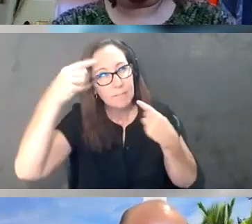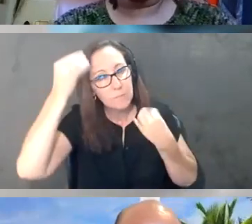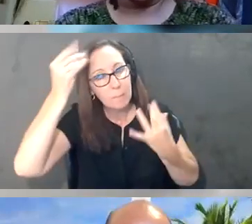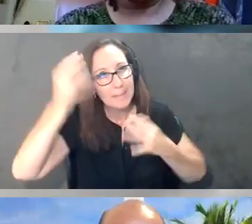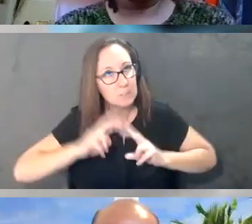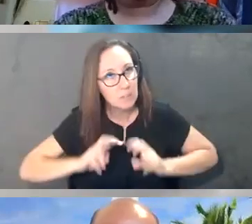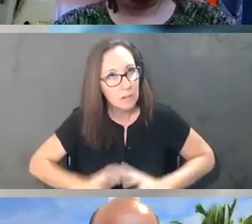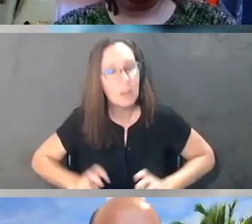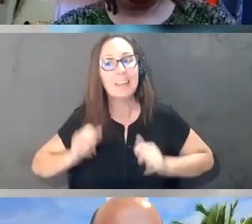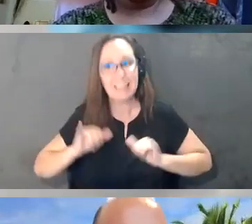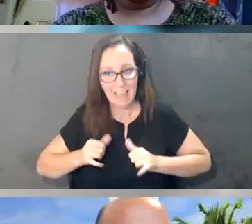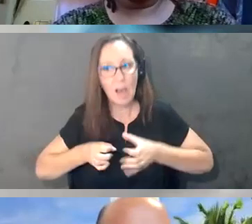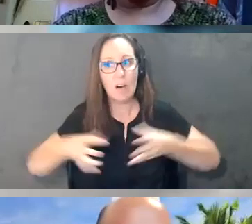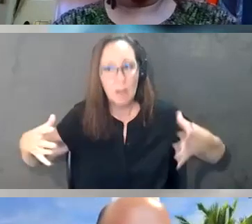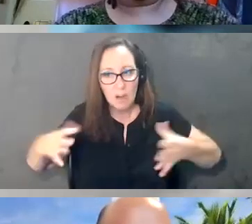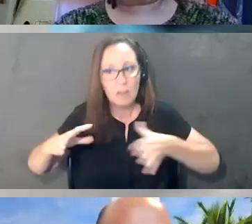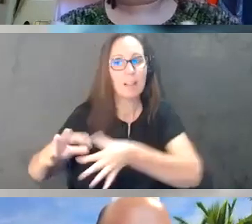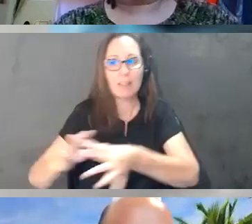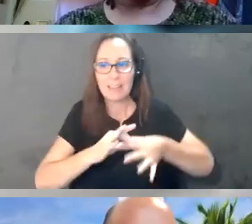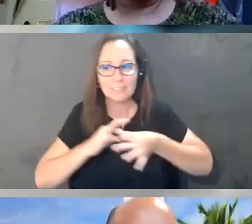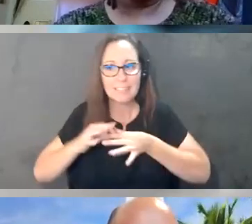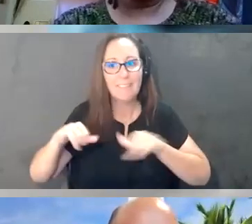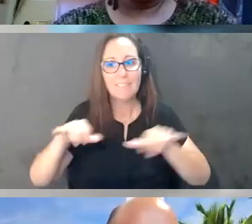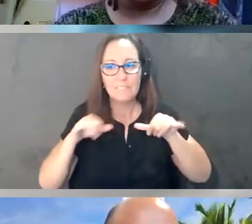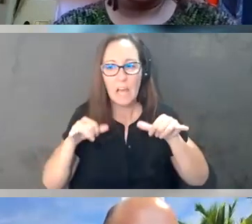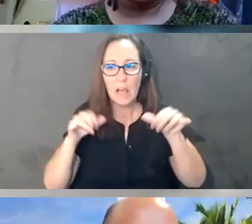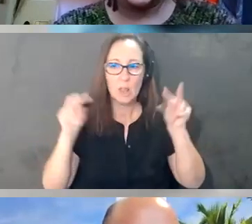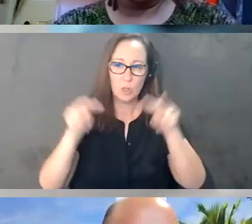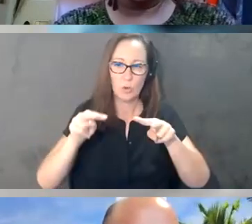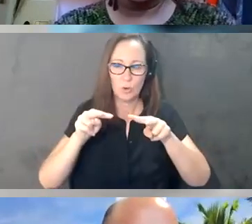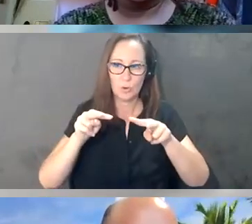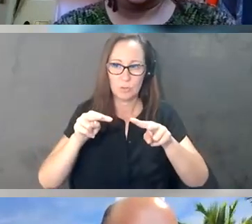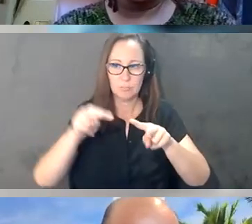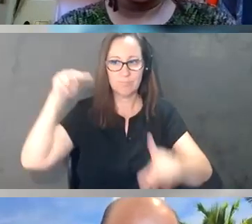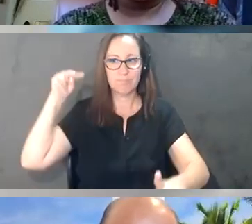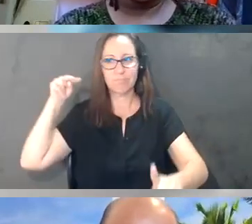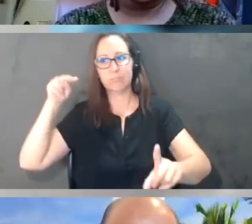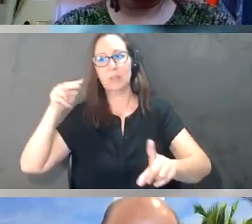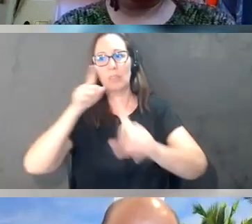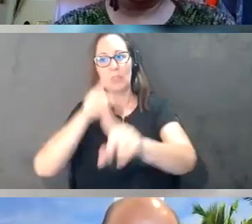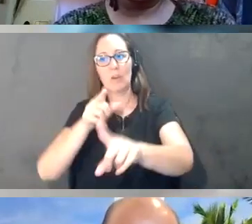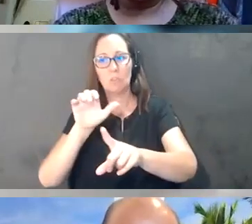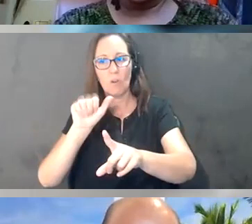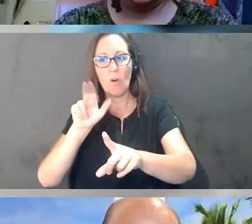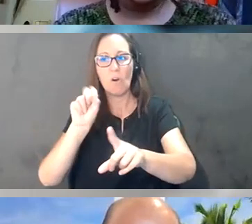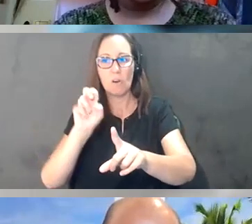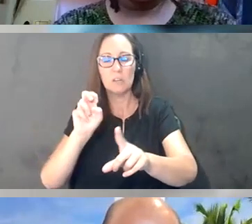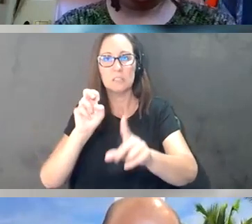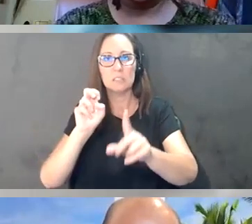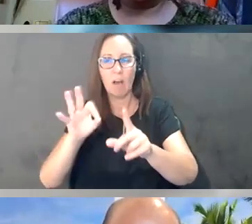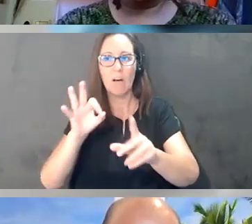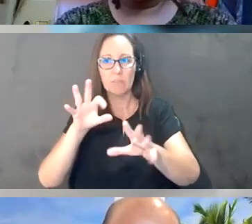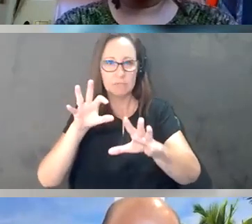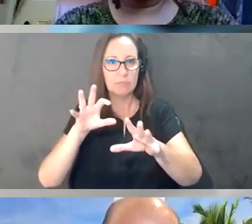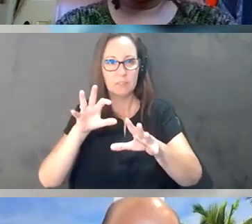come together as a collective and look at kind of the greater cause to be able to tackle this disease.